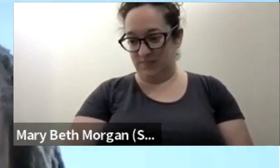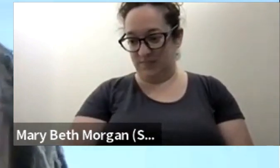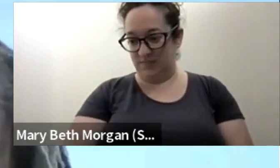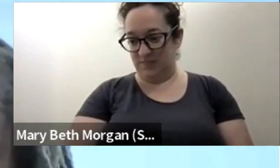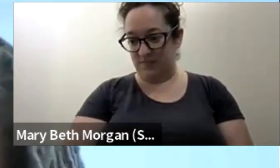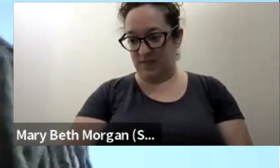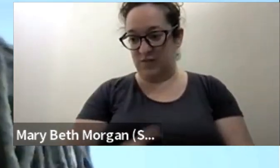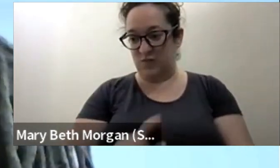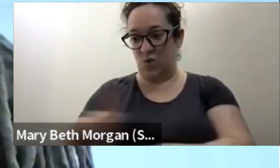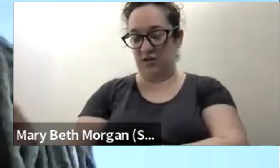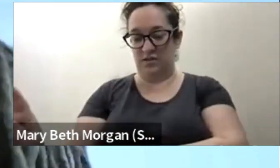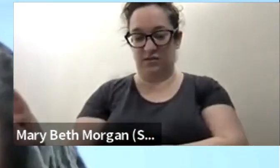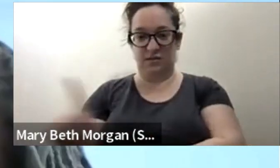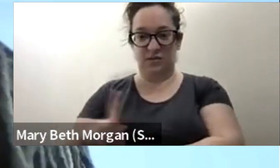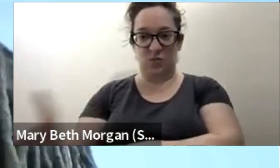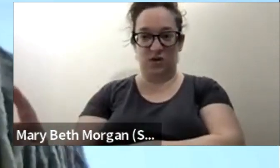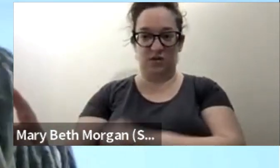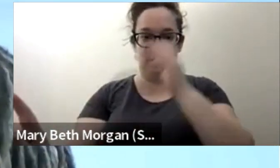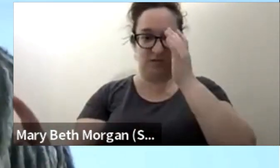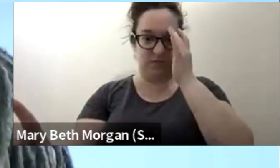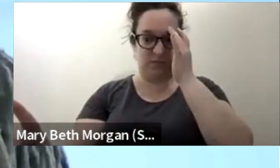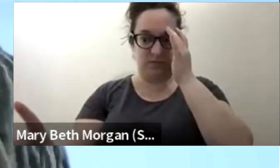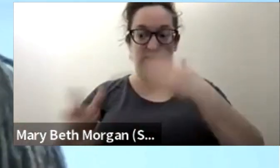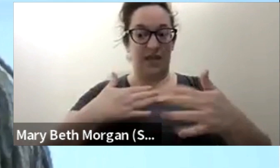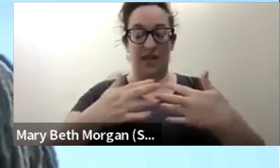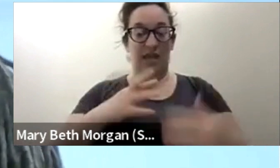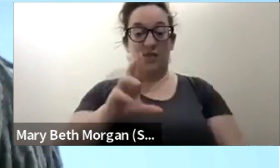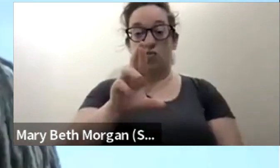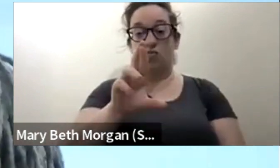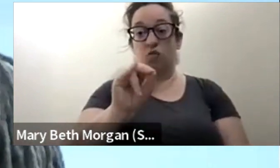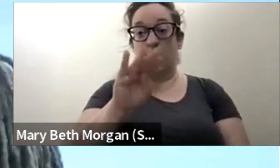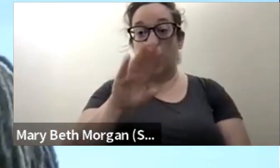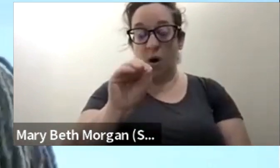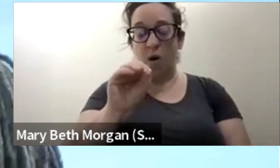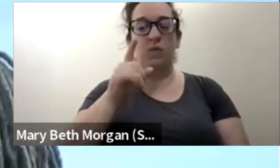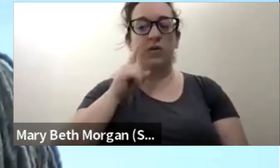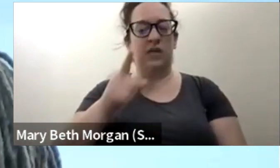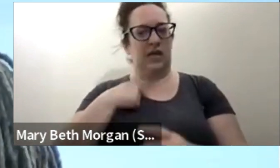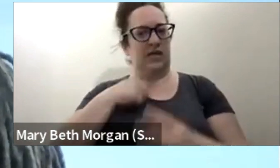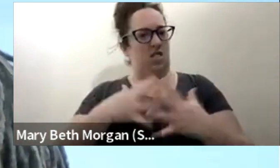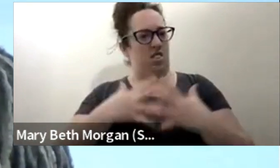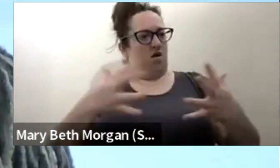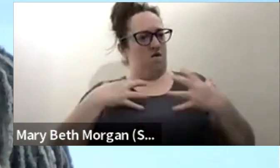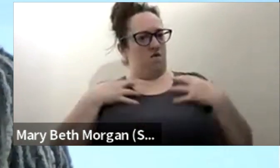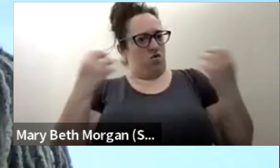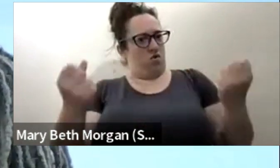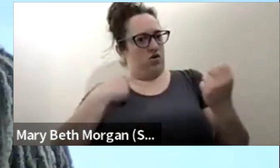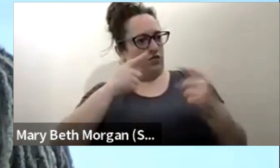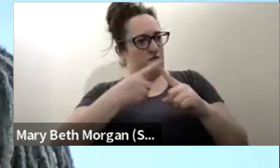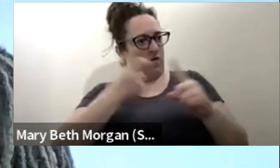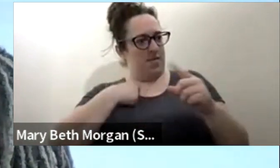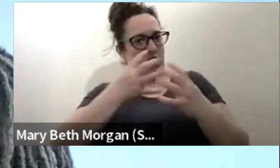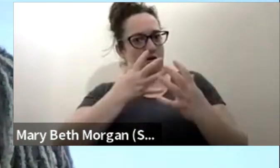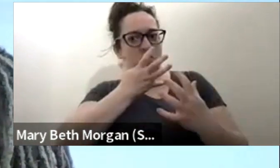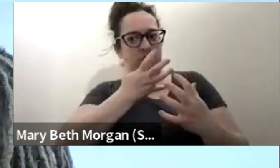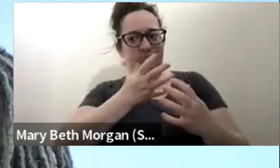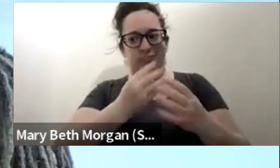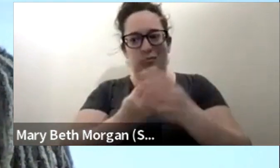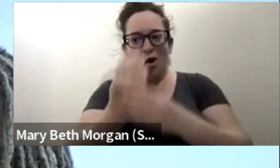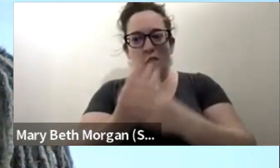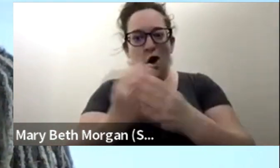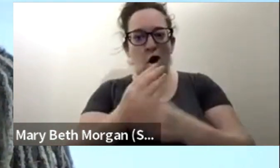So I should say I'll say that again, sorry. I'm just apologizing because I haven't been saying what you've been saying.